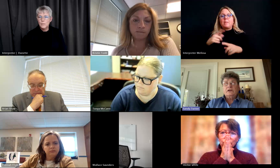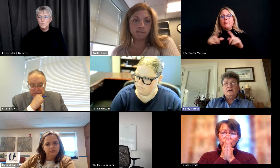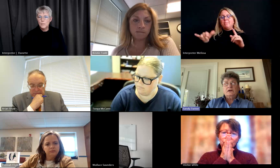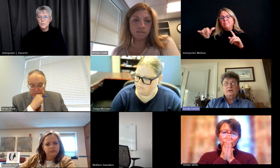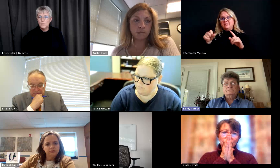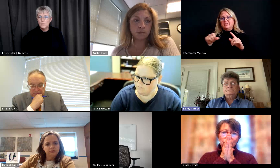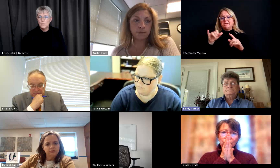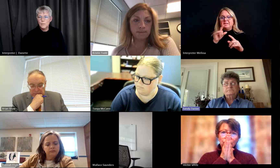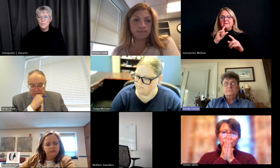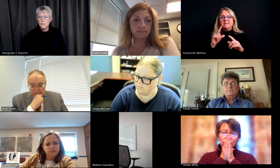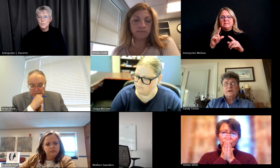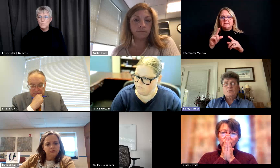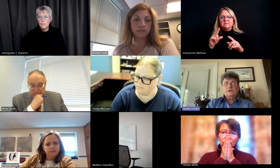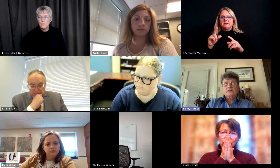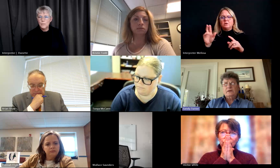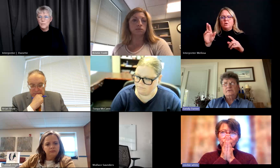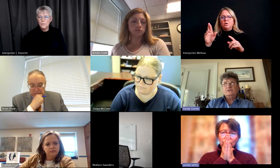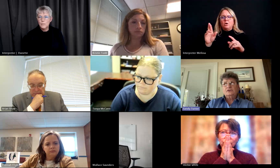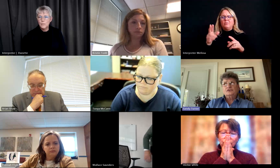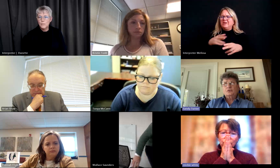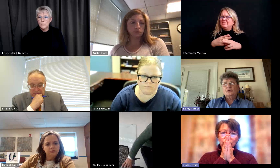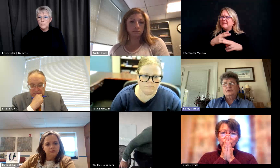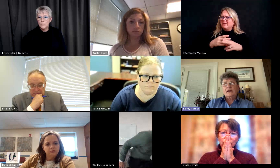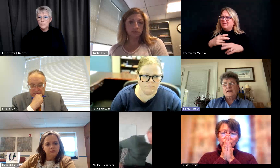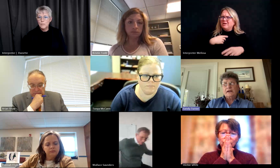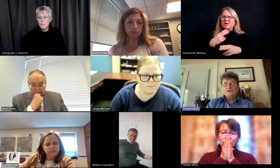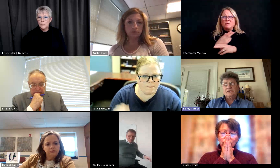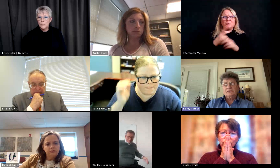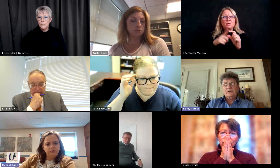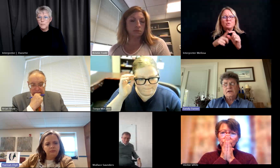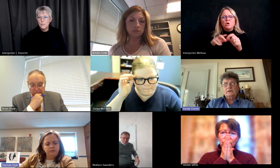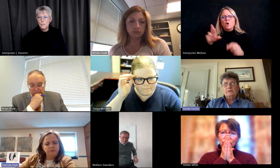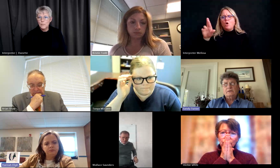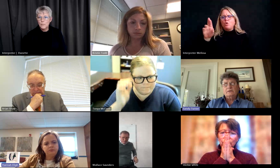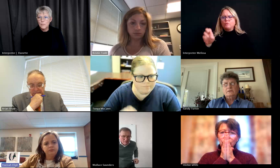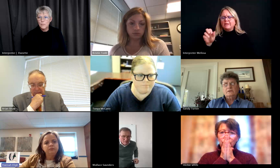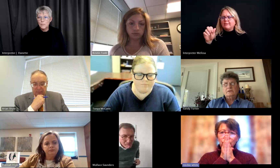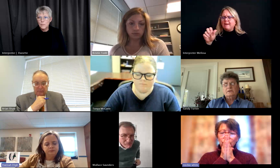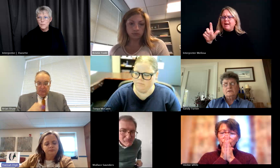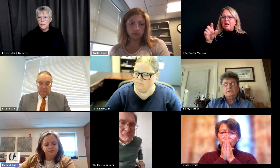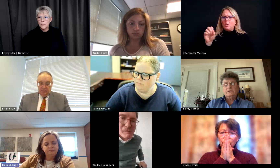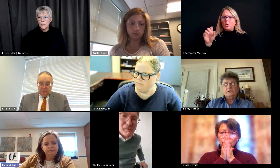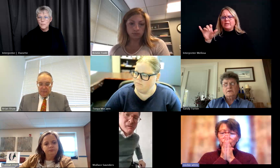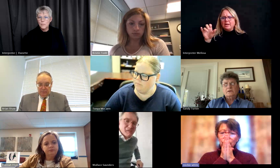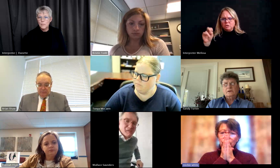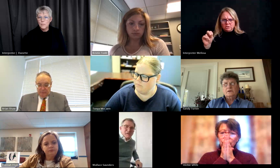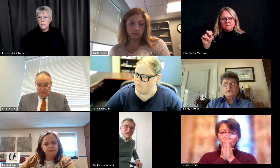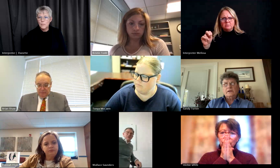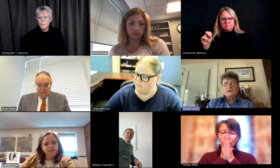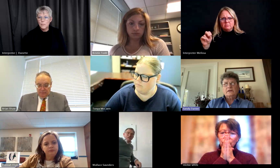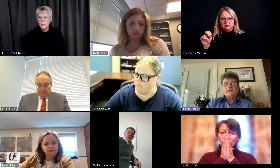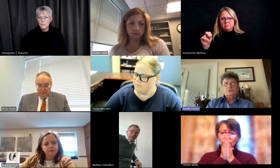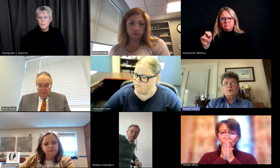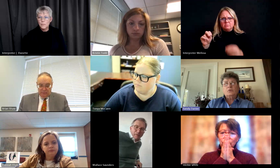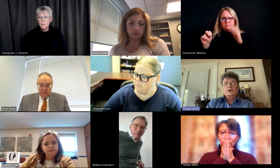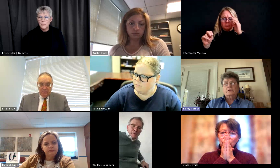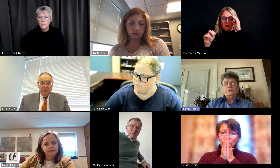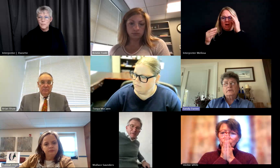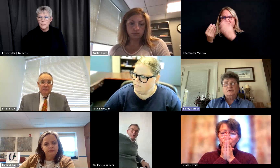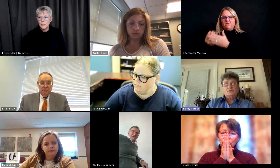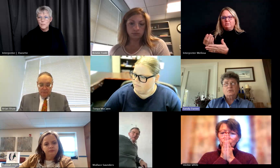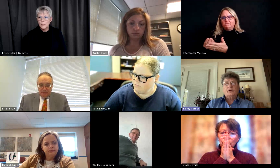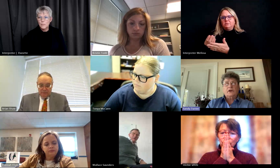a what did you use the word reallocation? Mhm. That's what